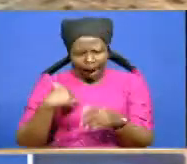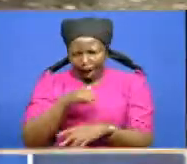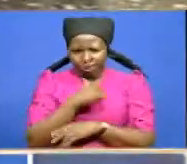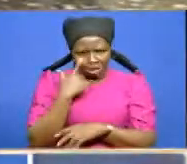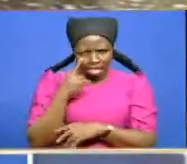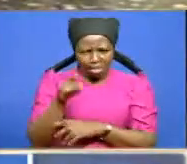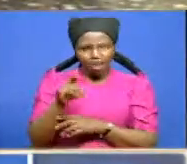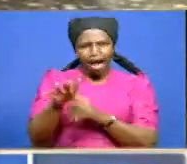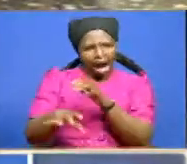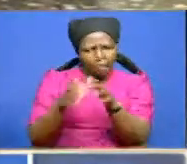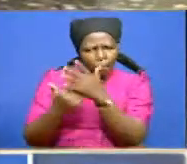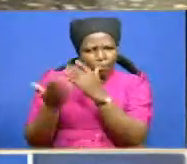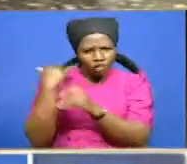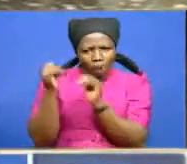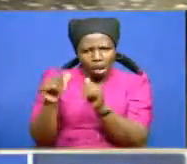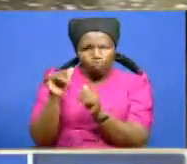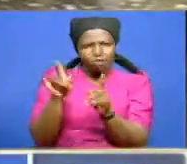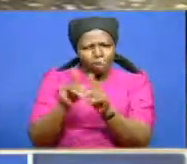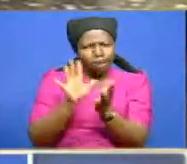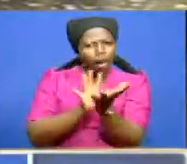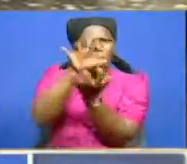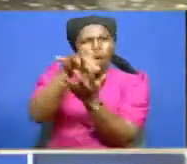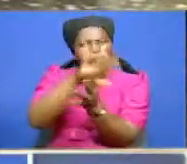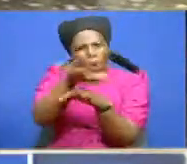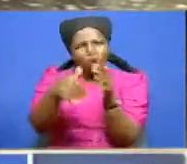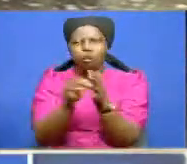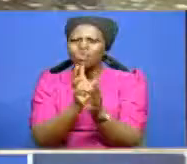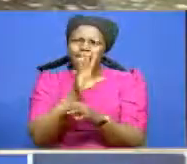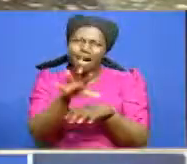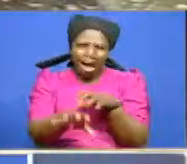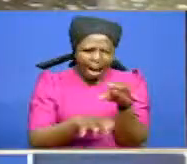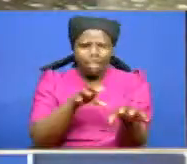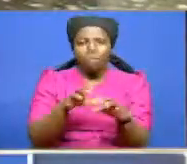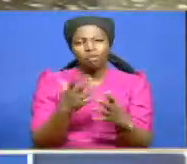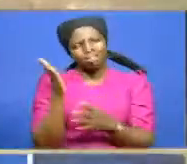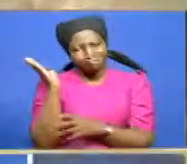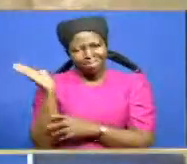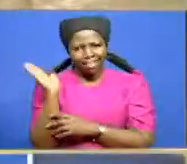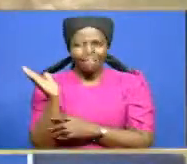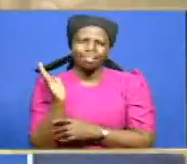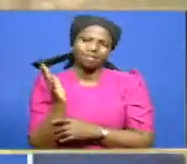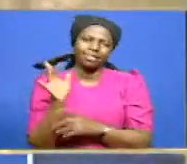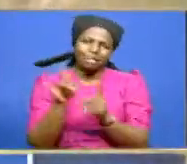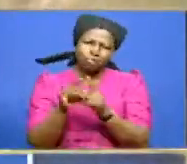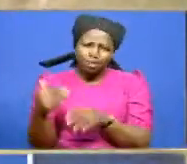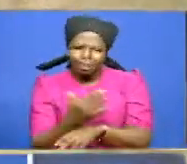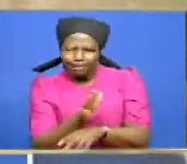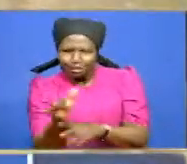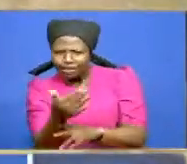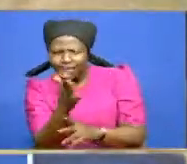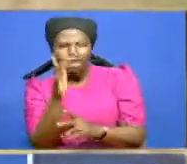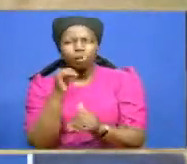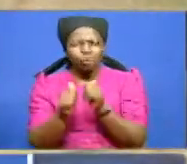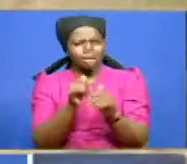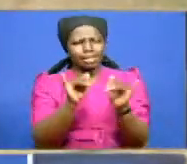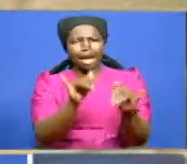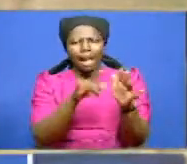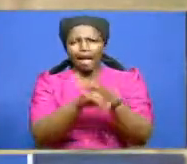kama crocodiles, all the aquatic animals, some kind of water snakes ambao wanapatikana ndani ya